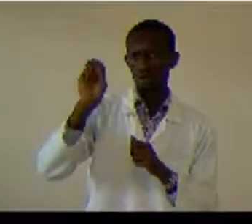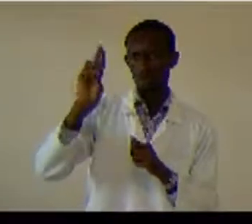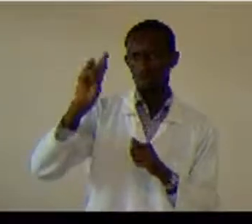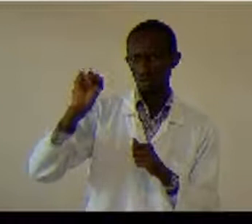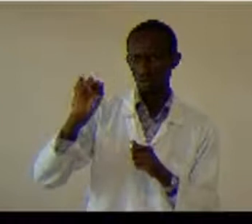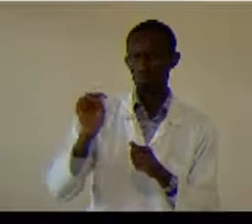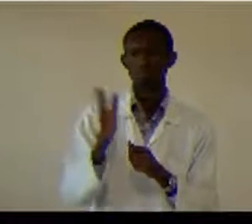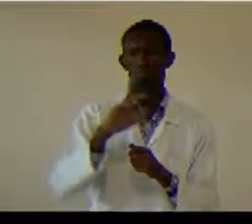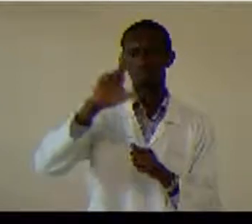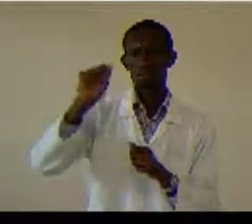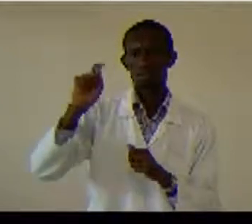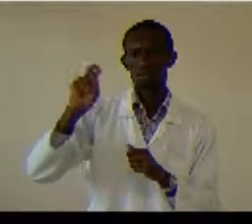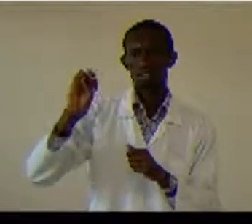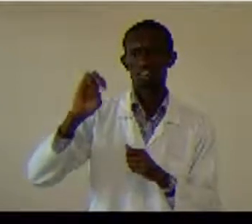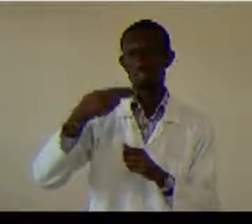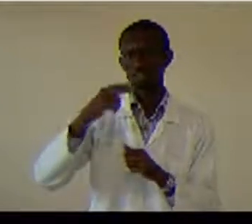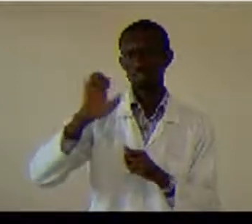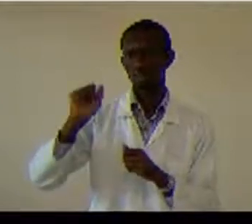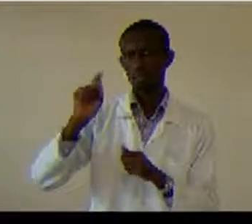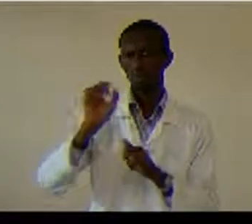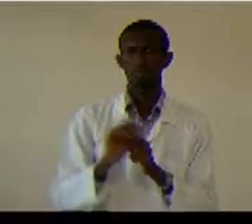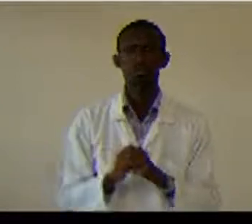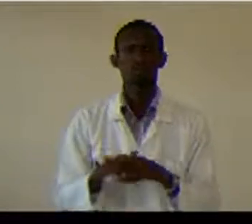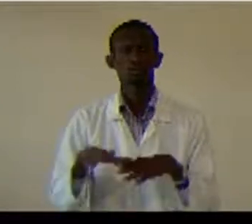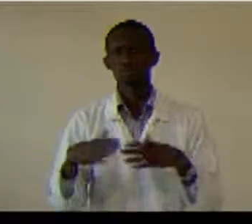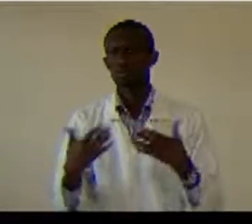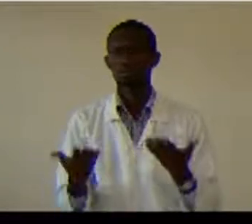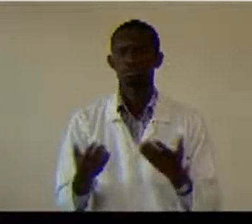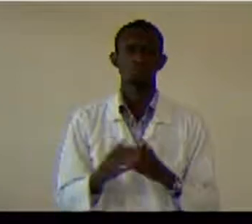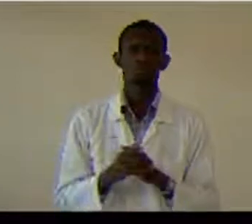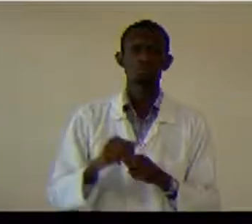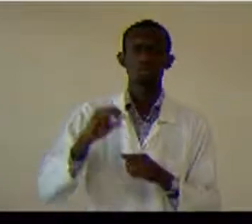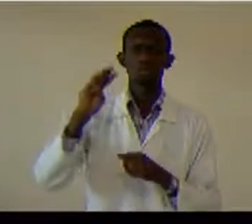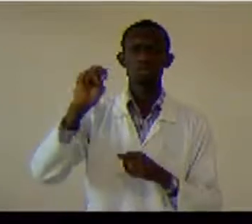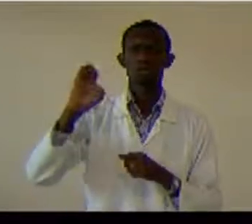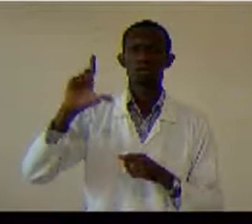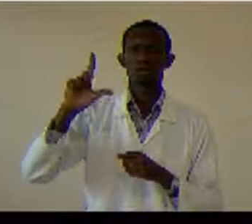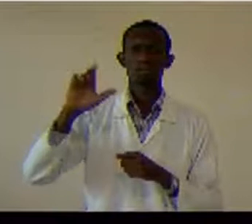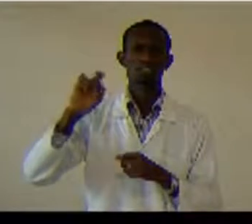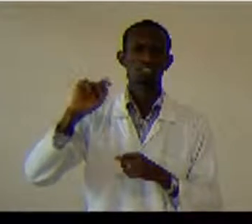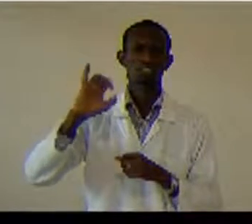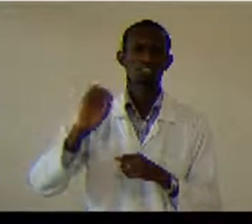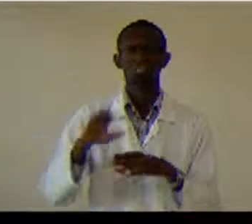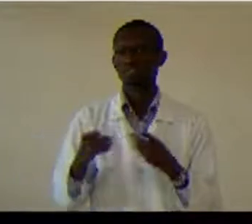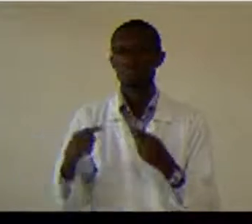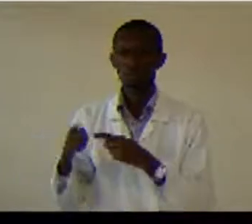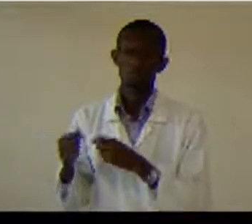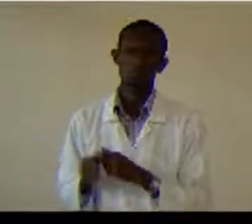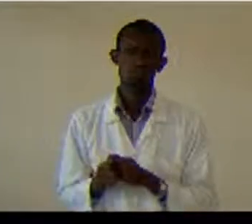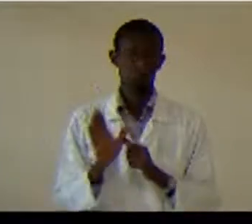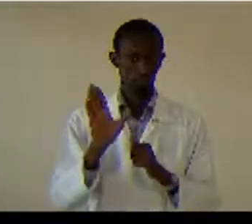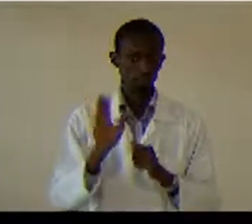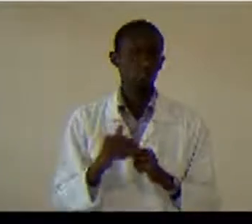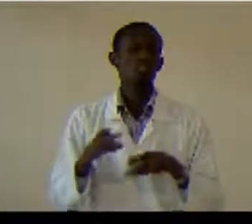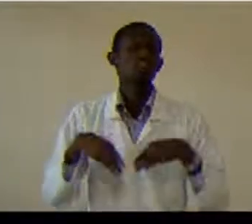sublimation, evaporation, condensation. These ones are quite very easy. Now, to just remind us, I will take you to